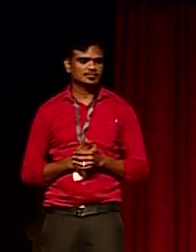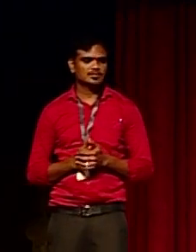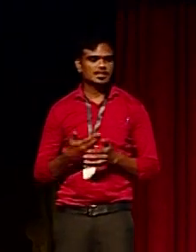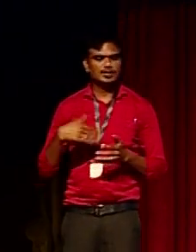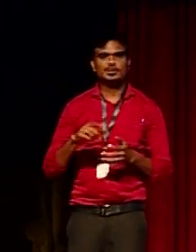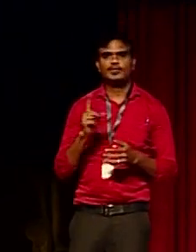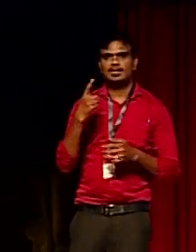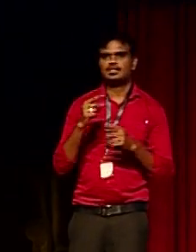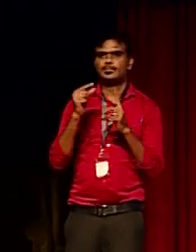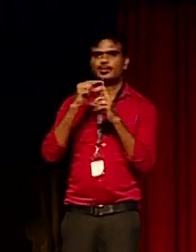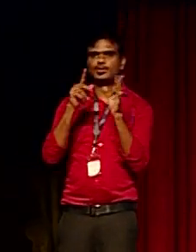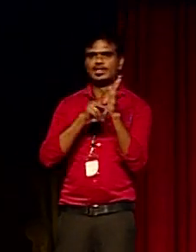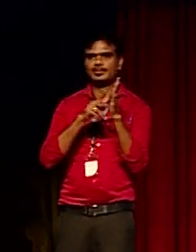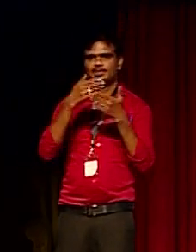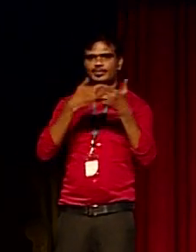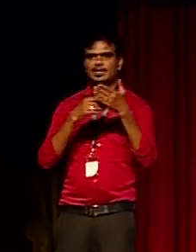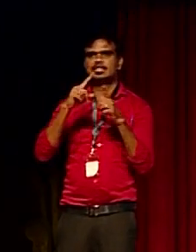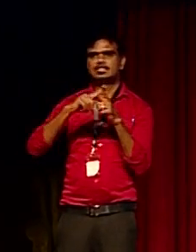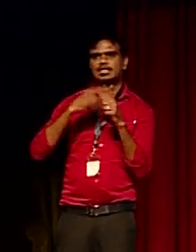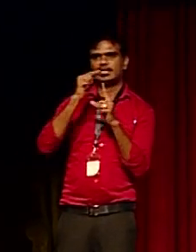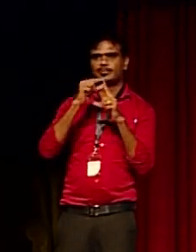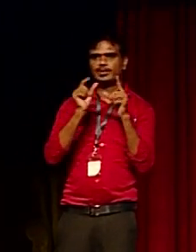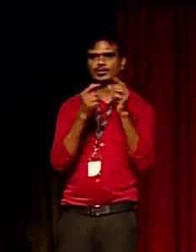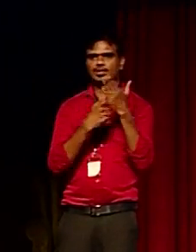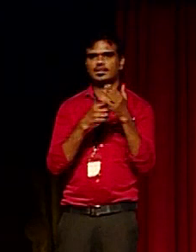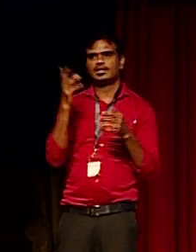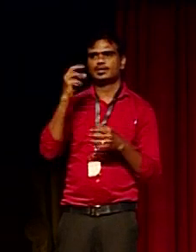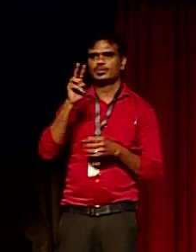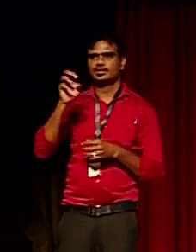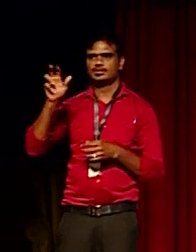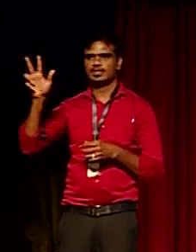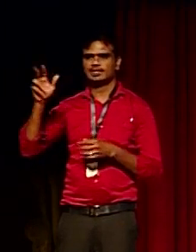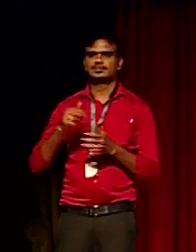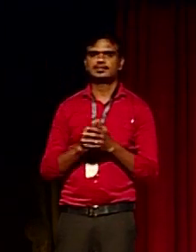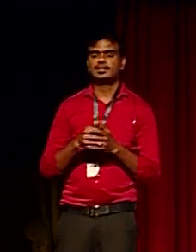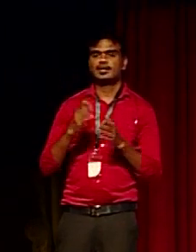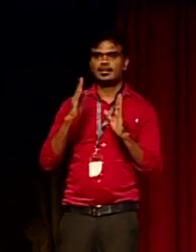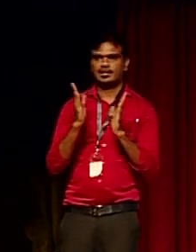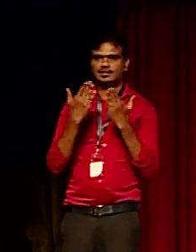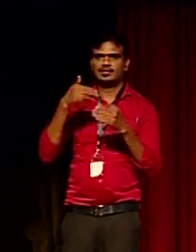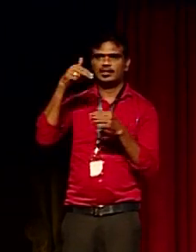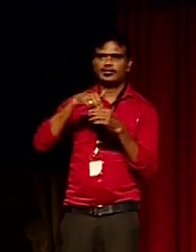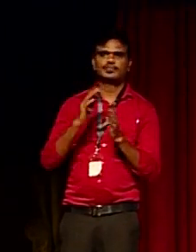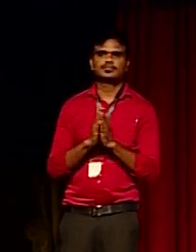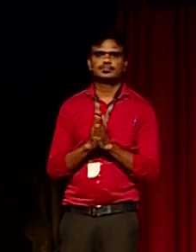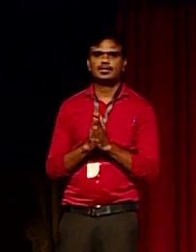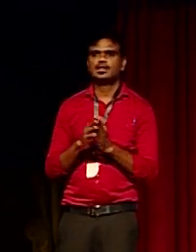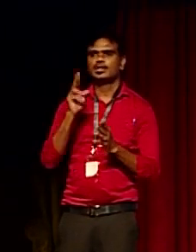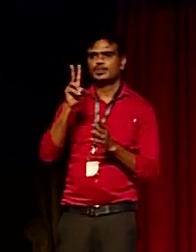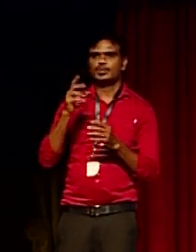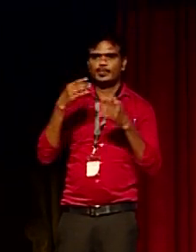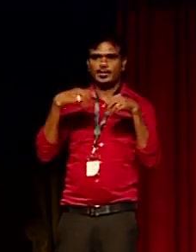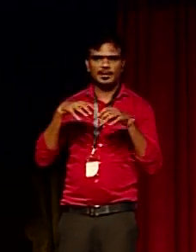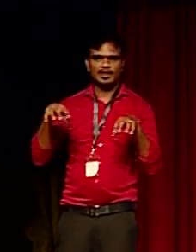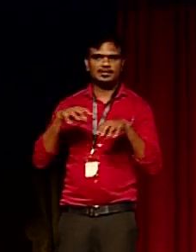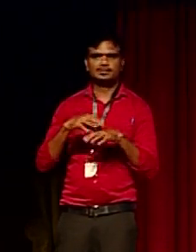So the first prototype of the Jaipur knee was made in 2008. It consisted of two body